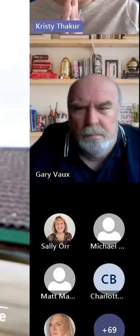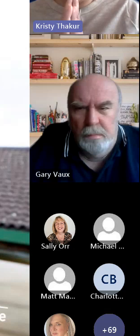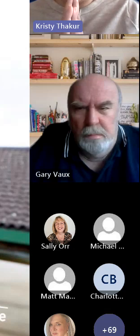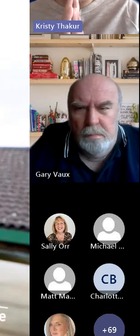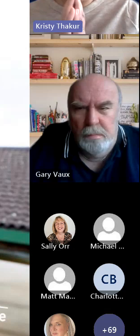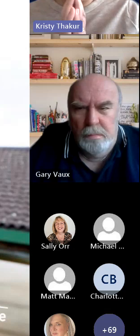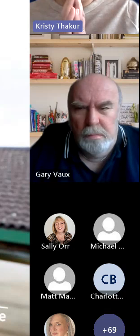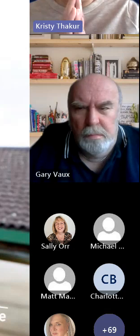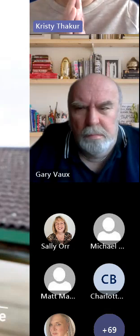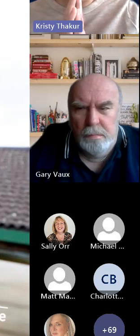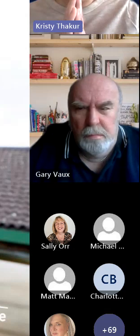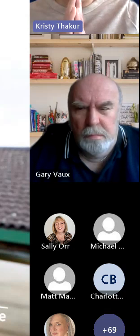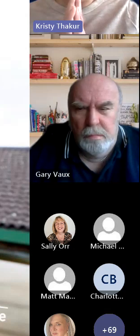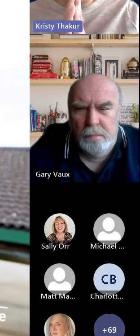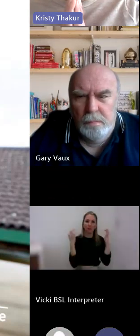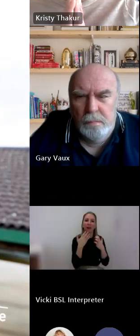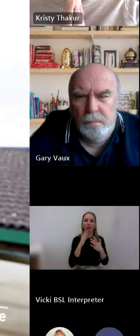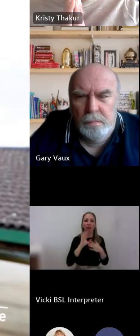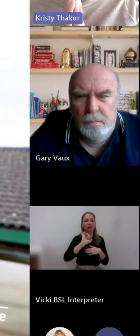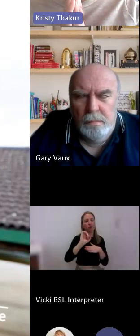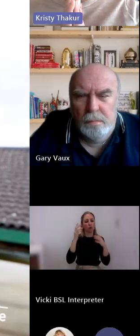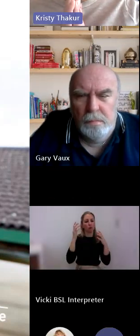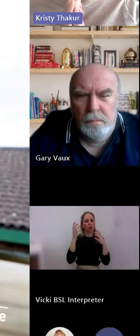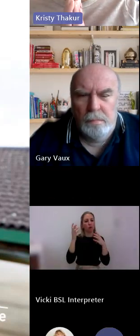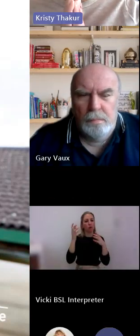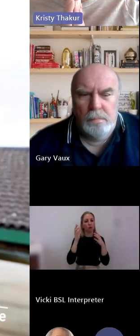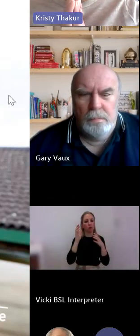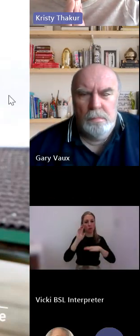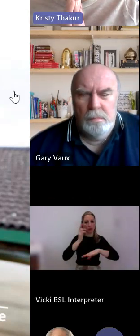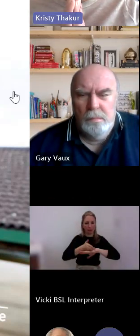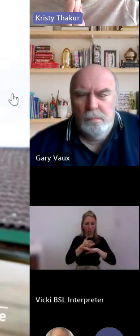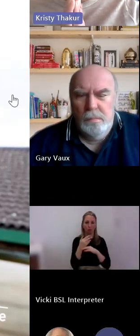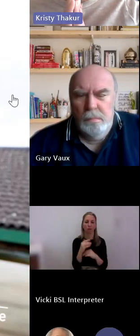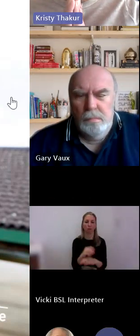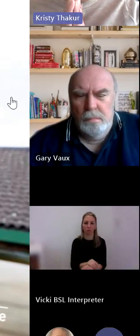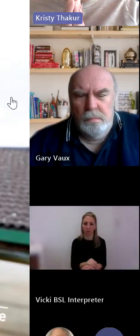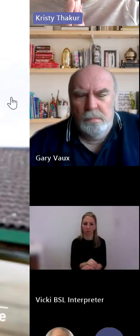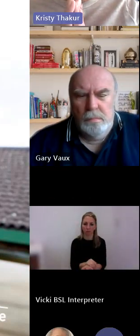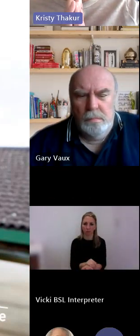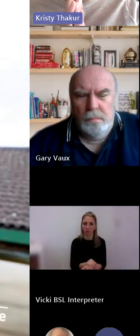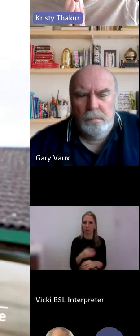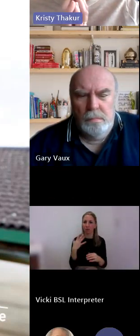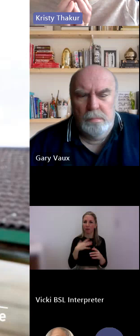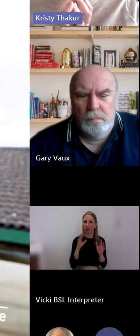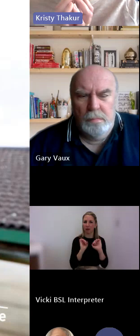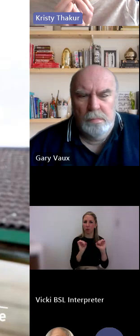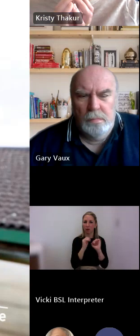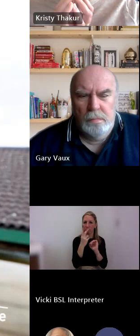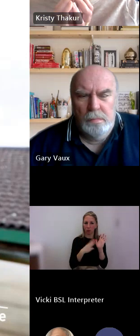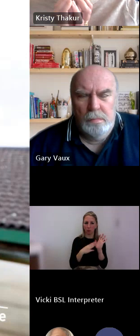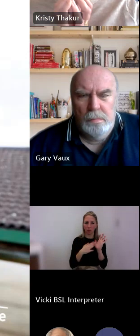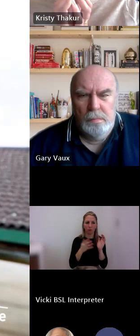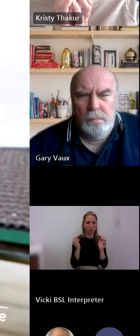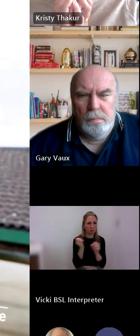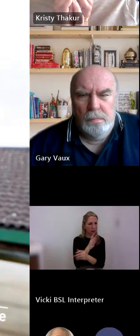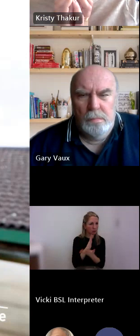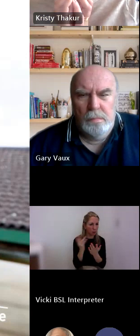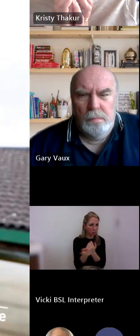I'm just going to give that a few moments to make sure that we've sorted out that before I start.